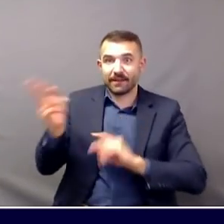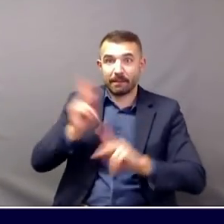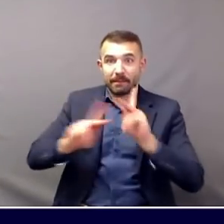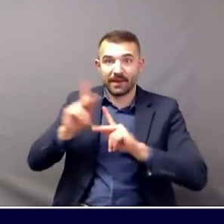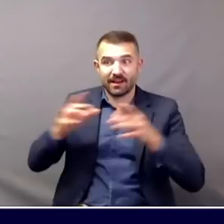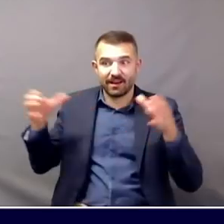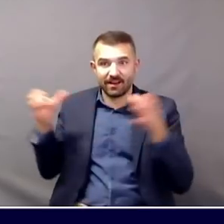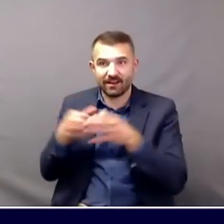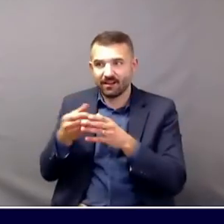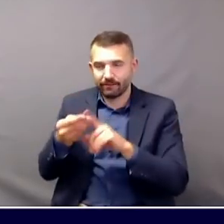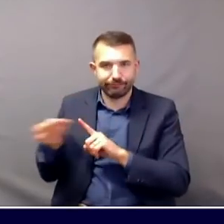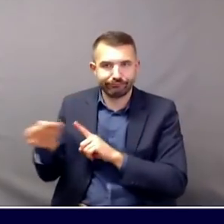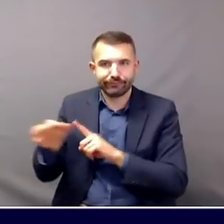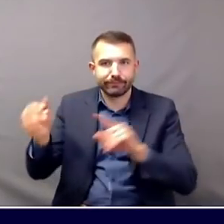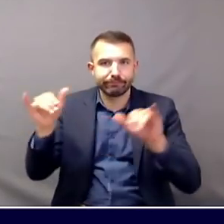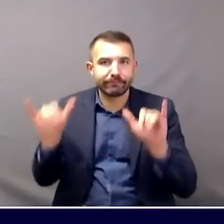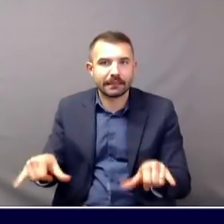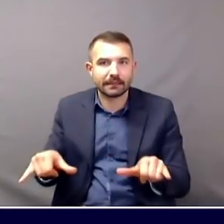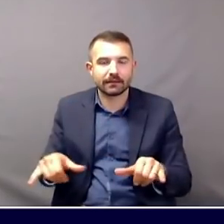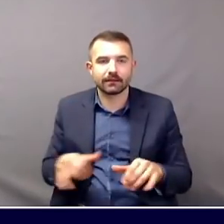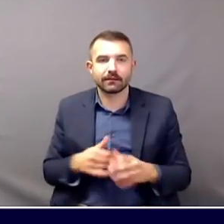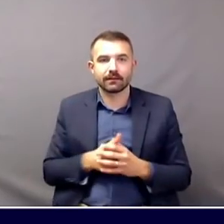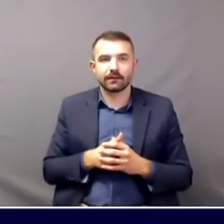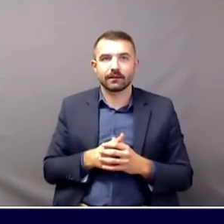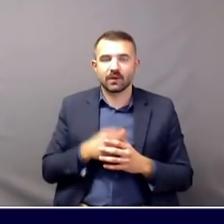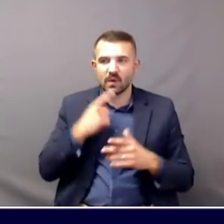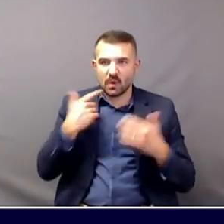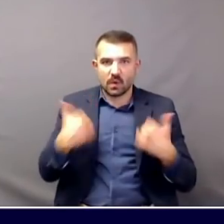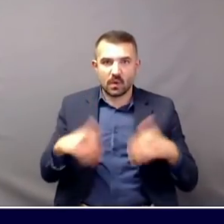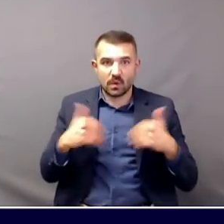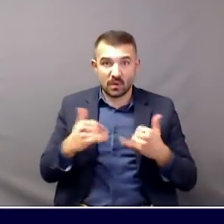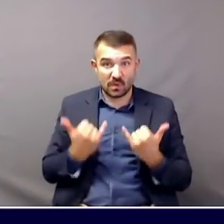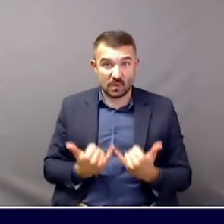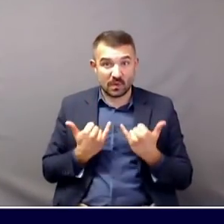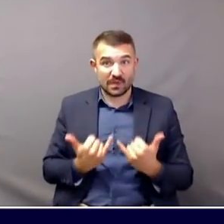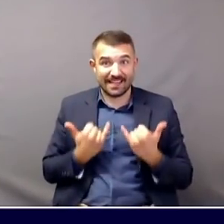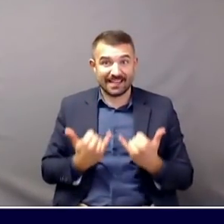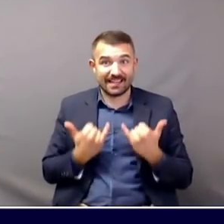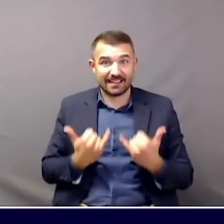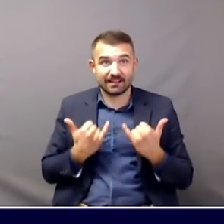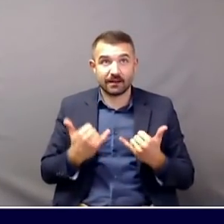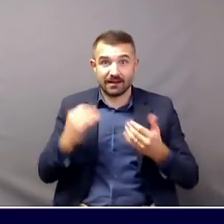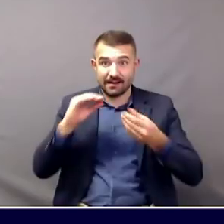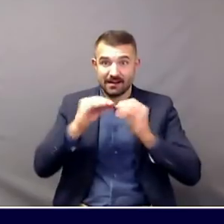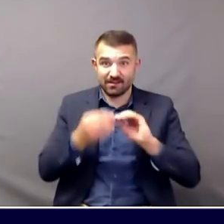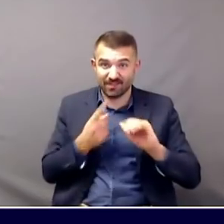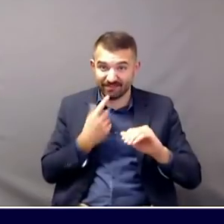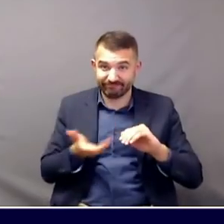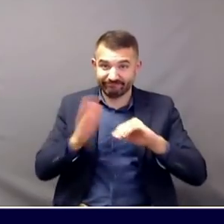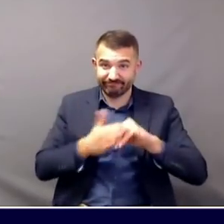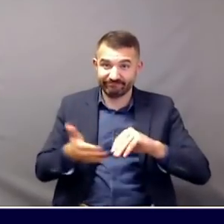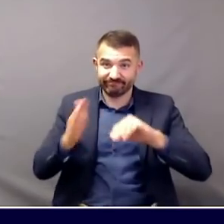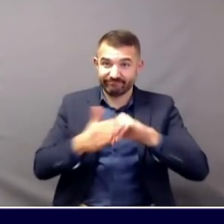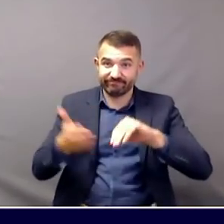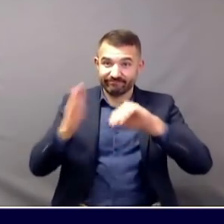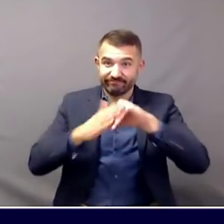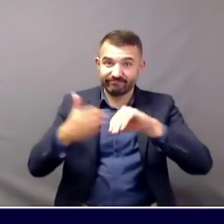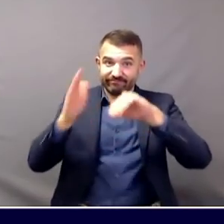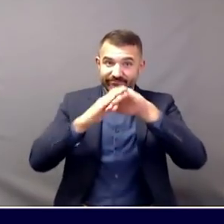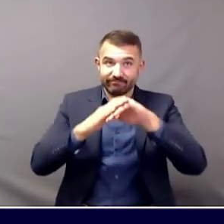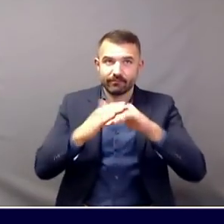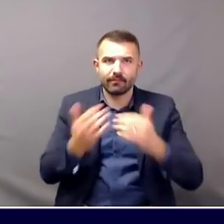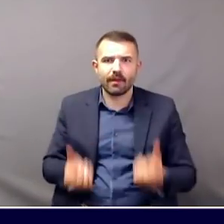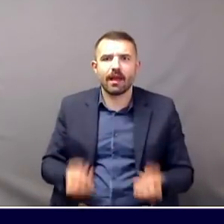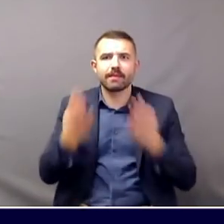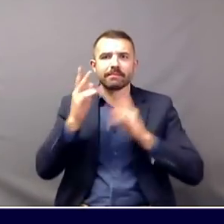implications of this are. I mean, we are literally now at an inflection point where the number of people who are dying every day and every